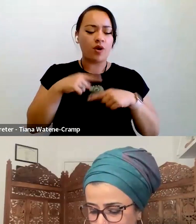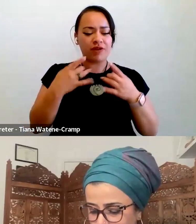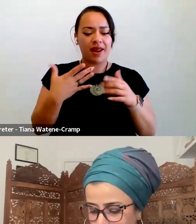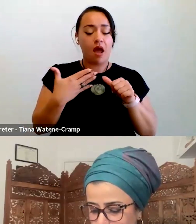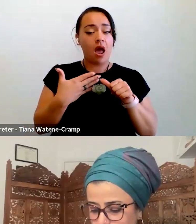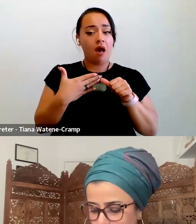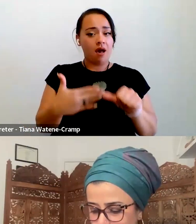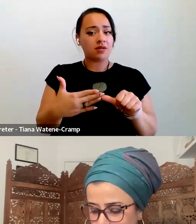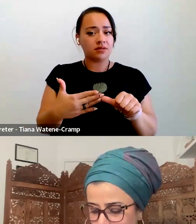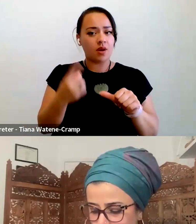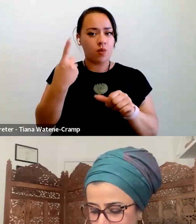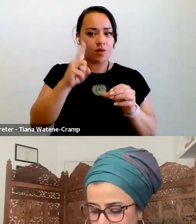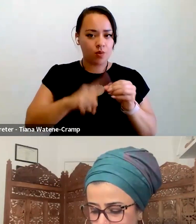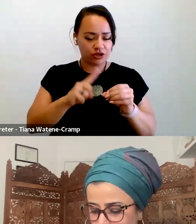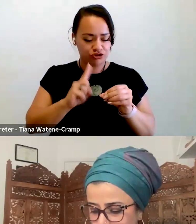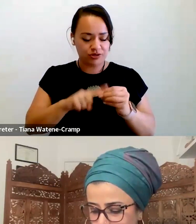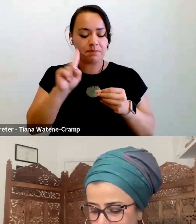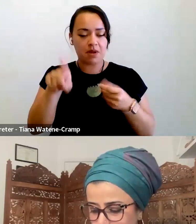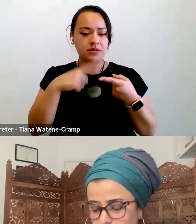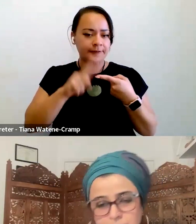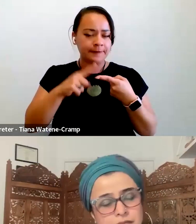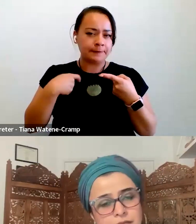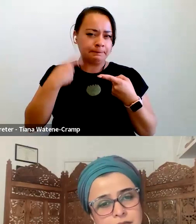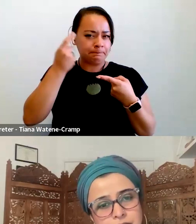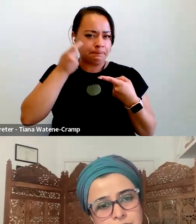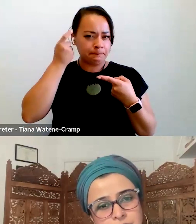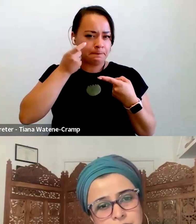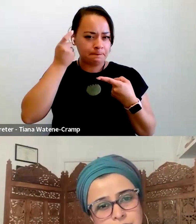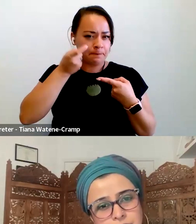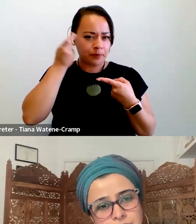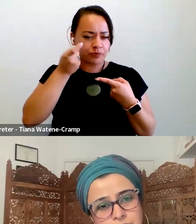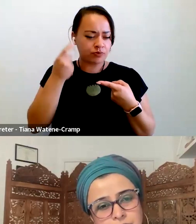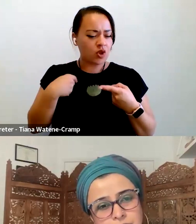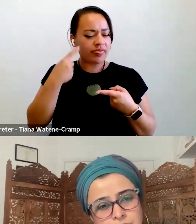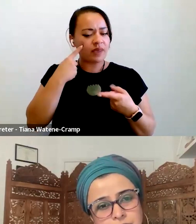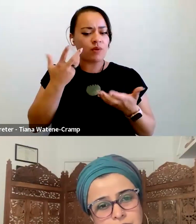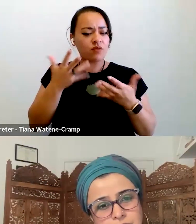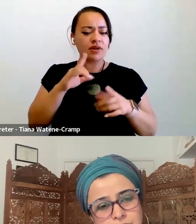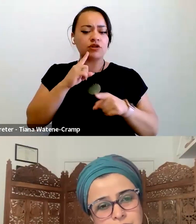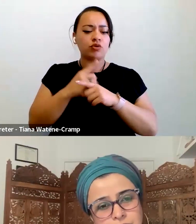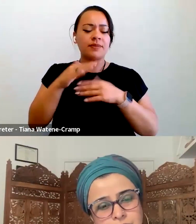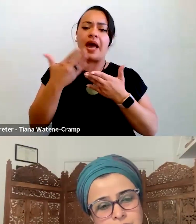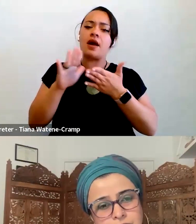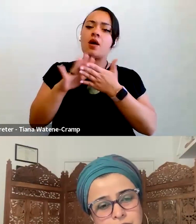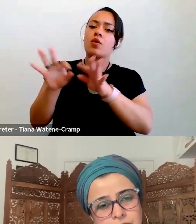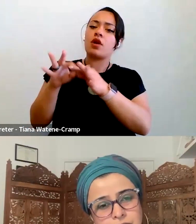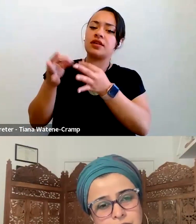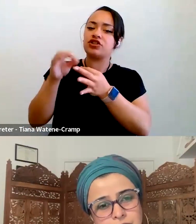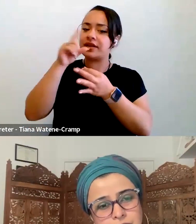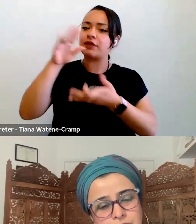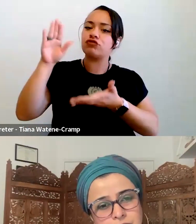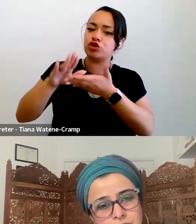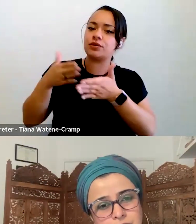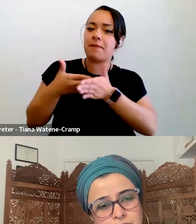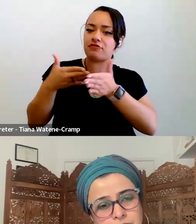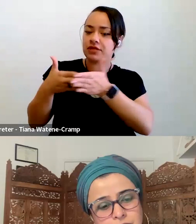but I'm wondering, I think we've already talked about how organisations can reduce